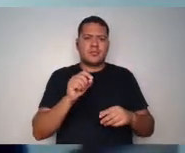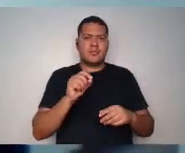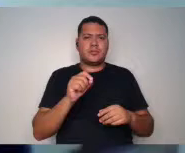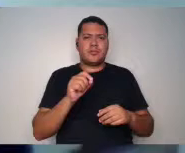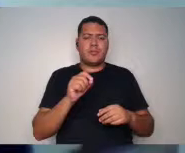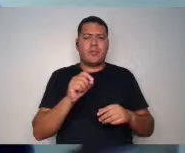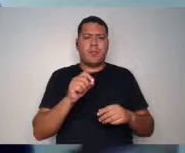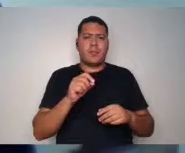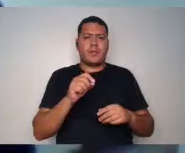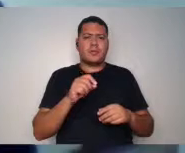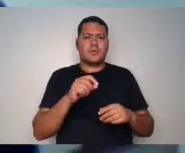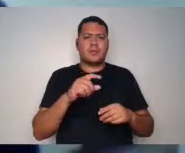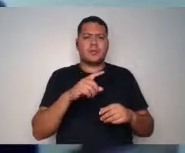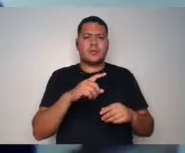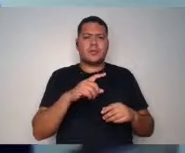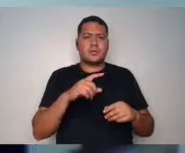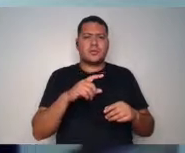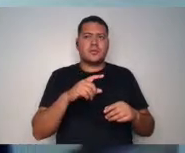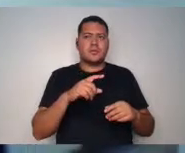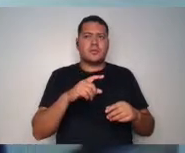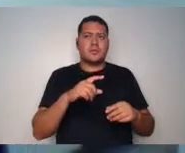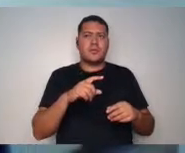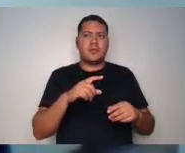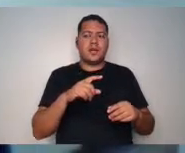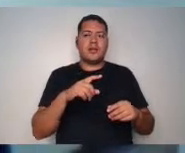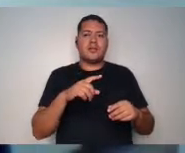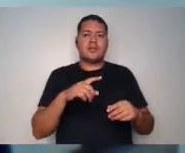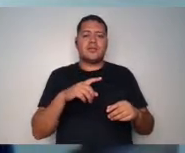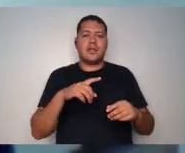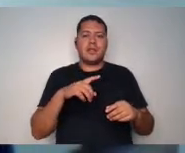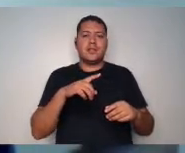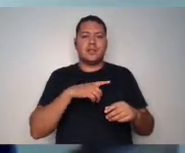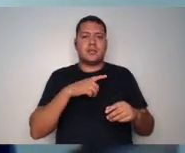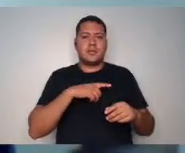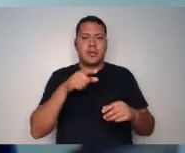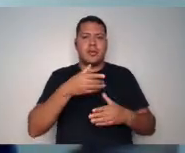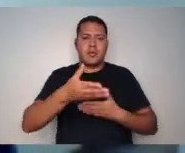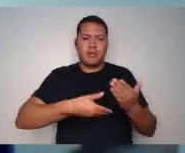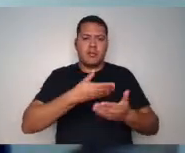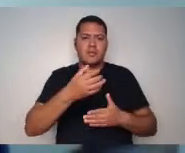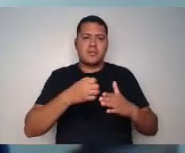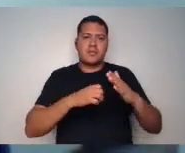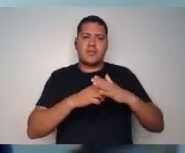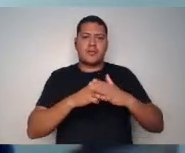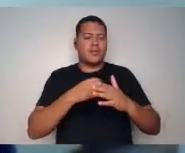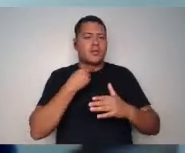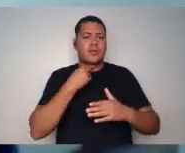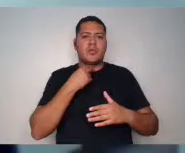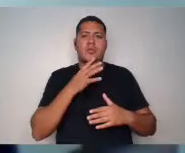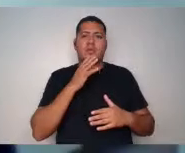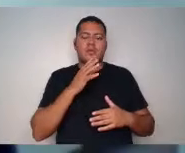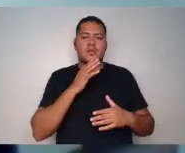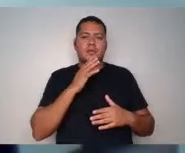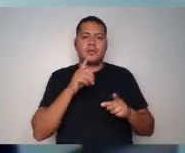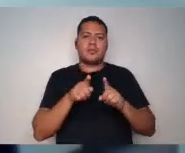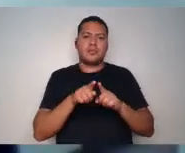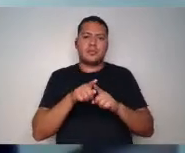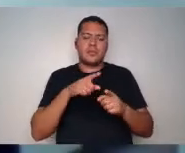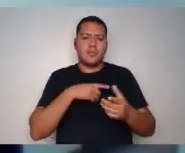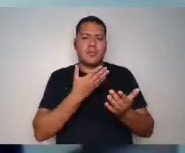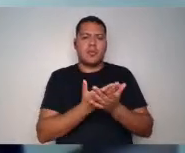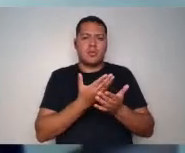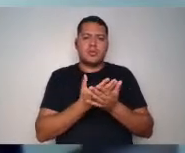has as a basic premise that the relation between the work relationship, and there are